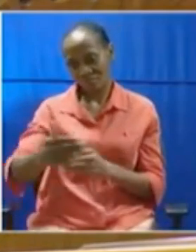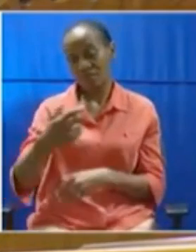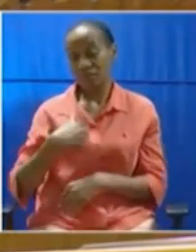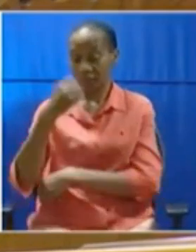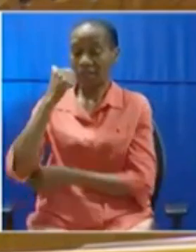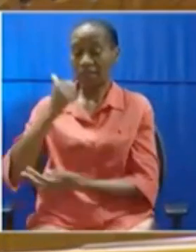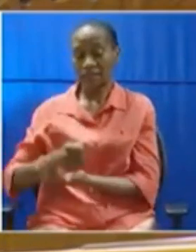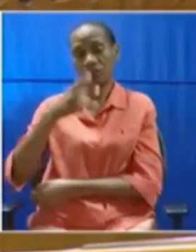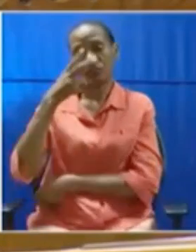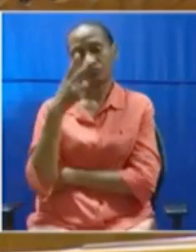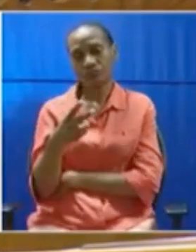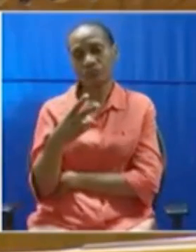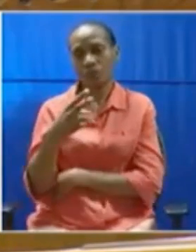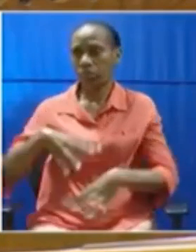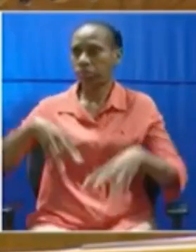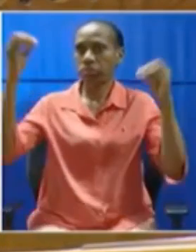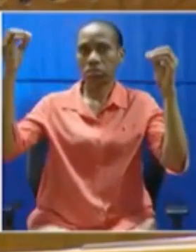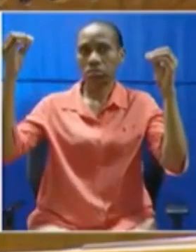the lights went out.